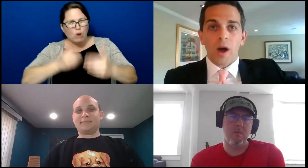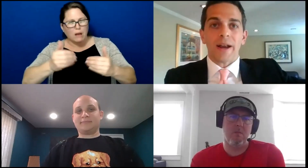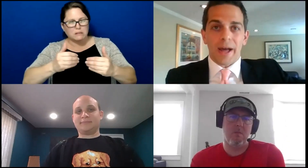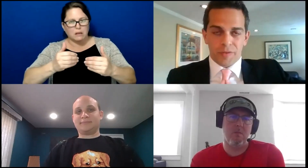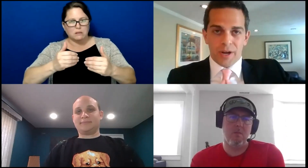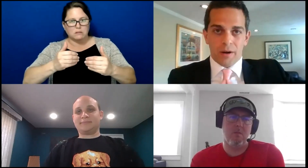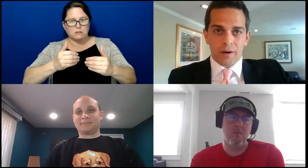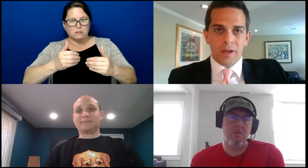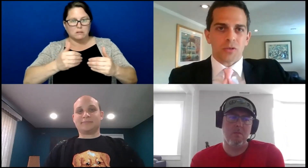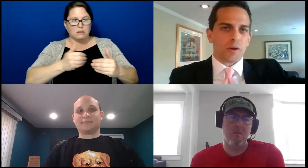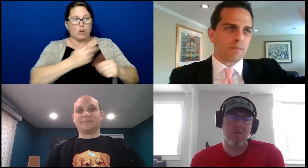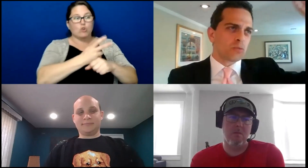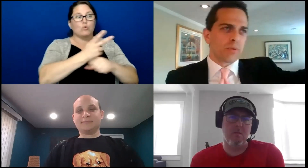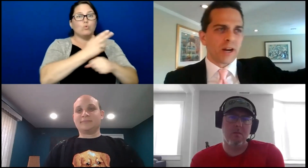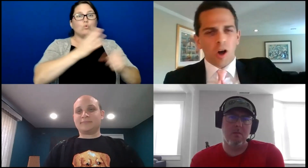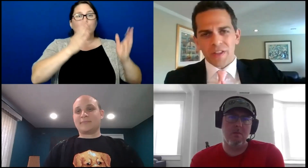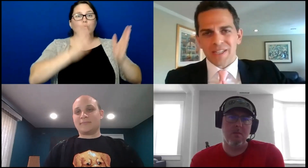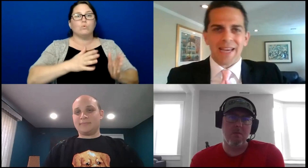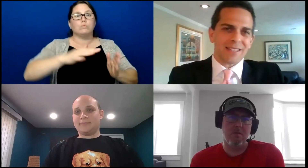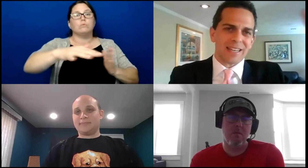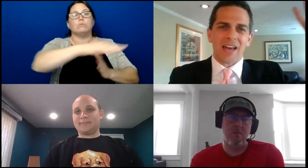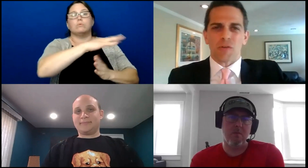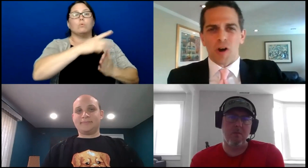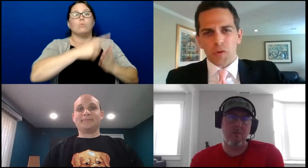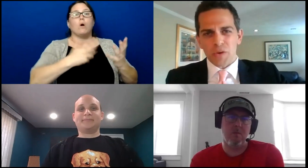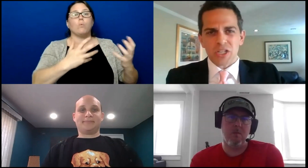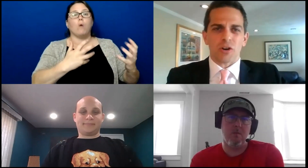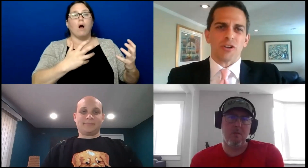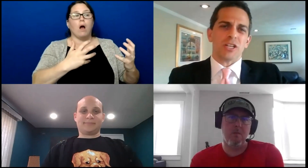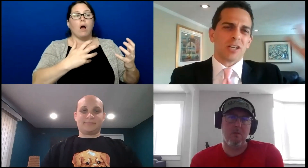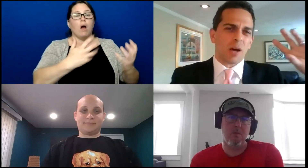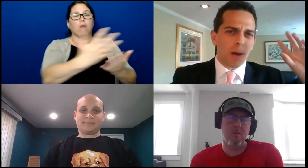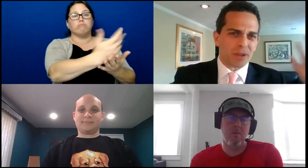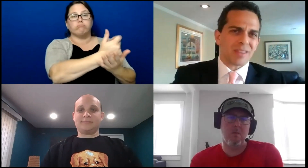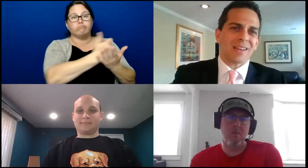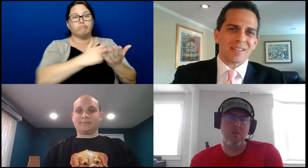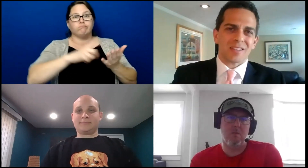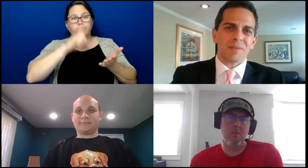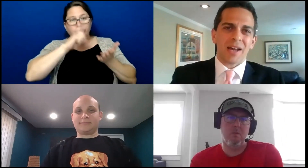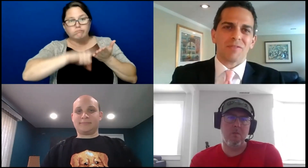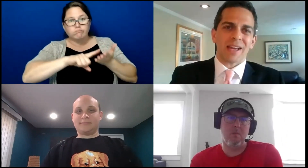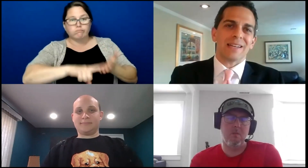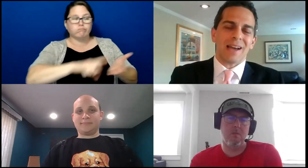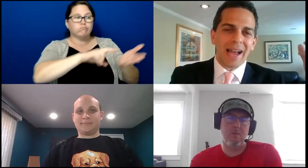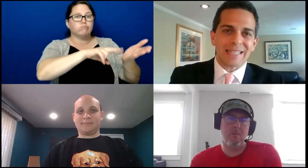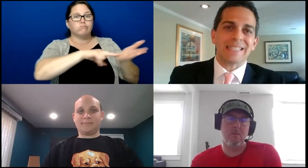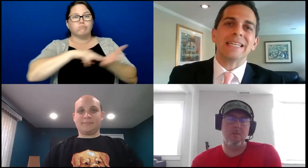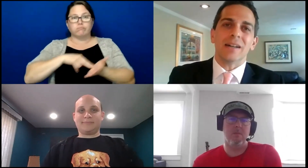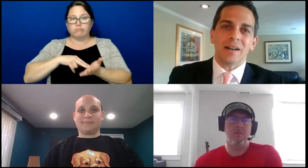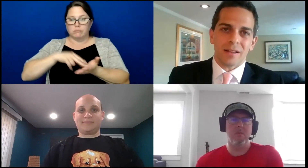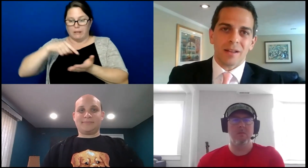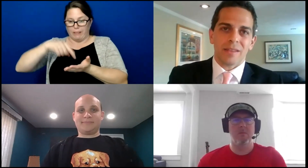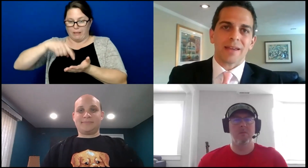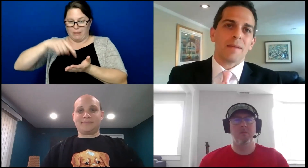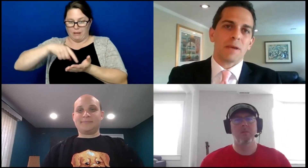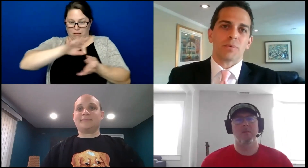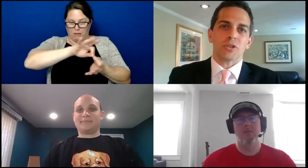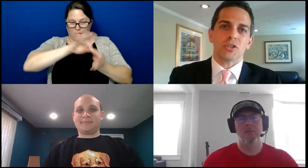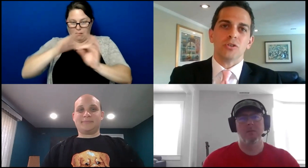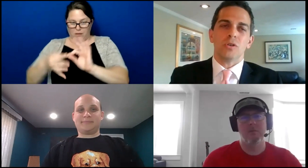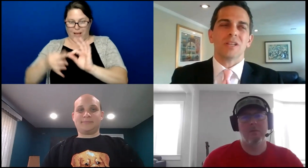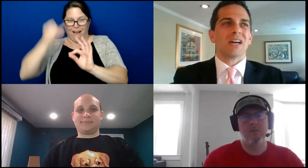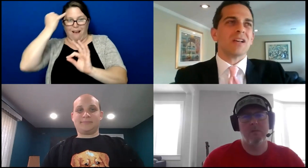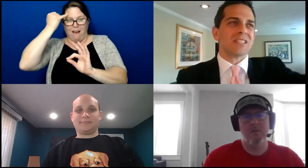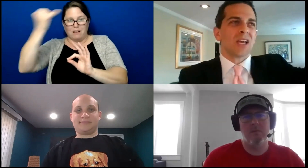users want out there, sort of bring all the data together, all the research, and come up with some kind of like idea that can